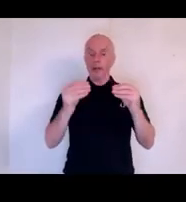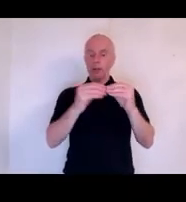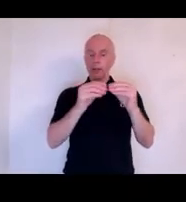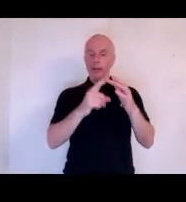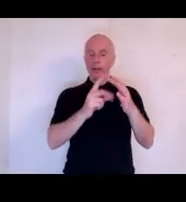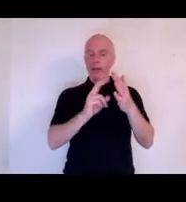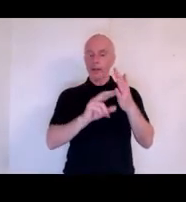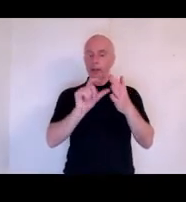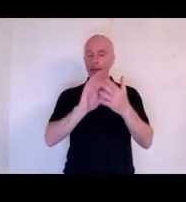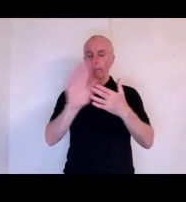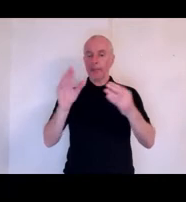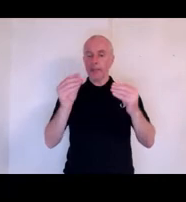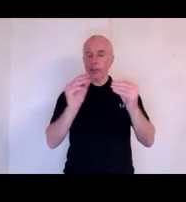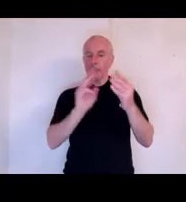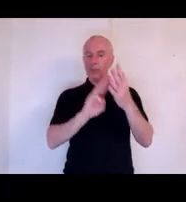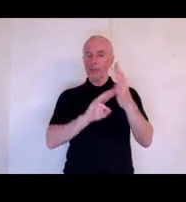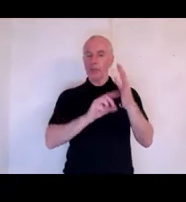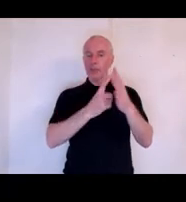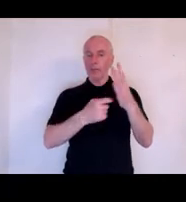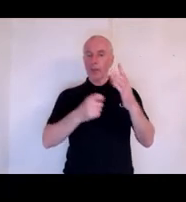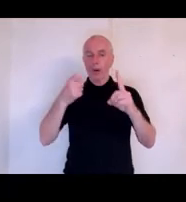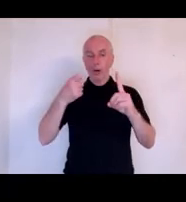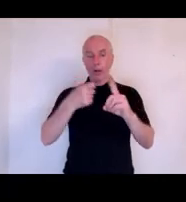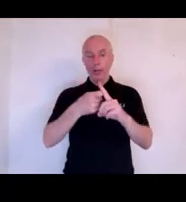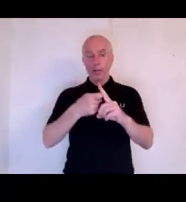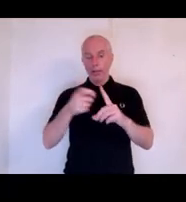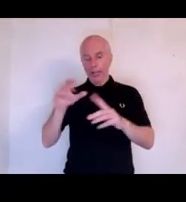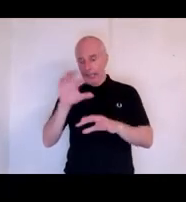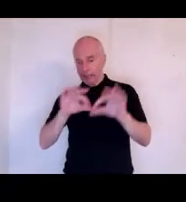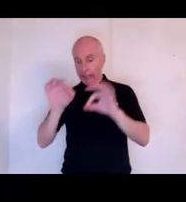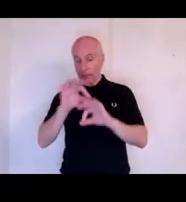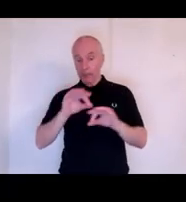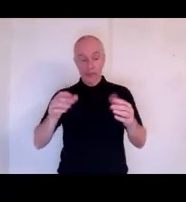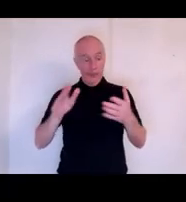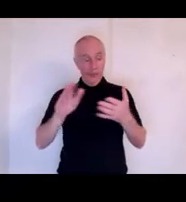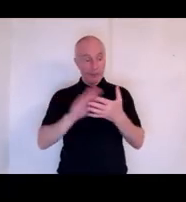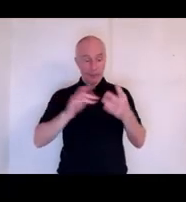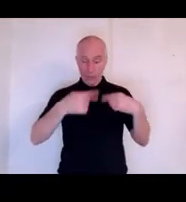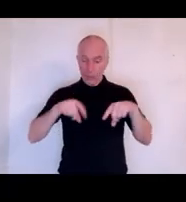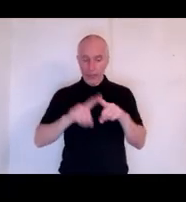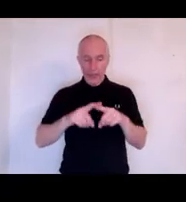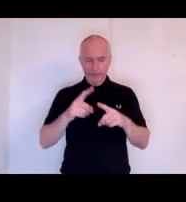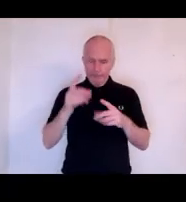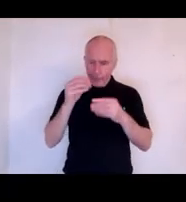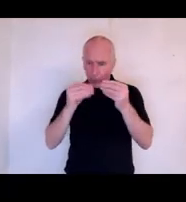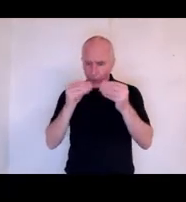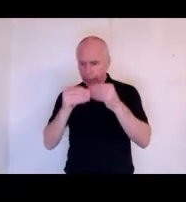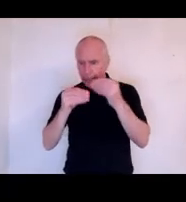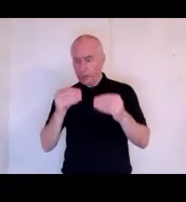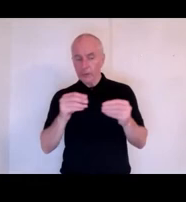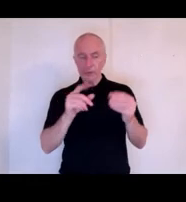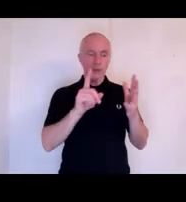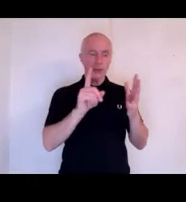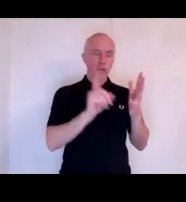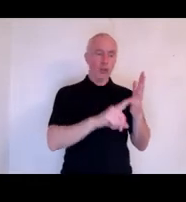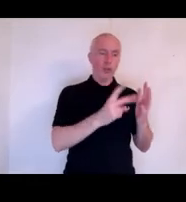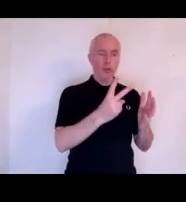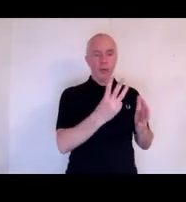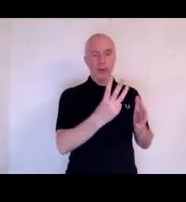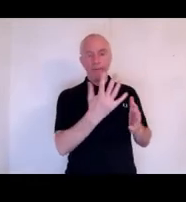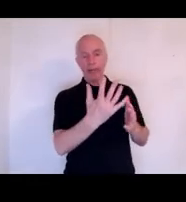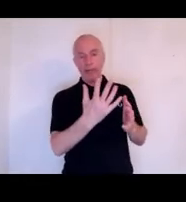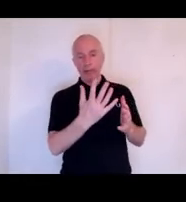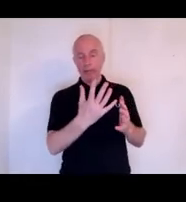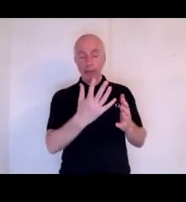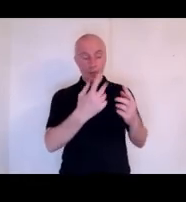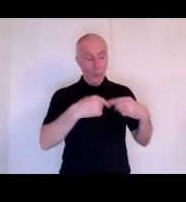What that means is we're attempting to work out how much, in this case, uranium-235 we need to bring